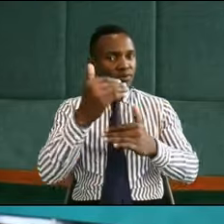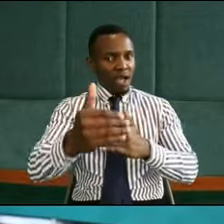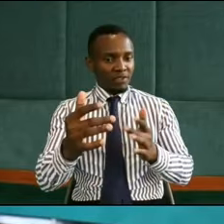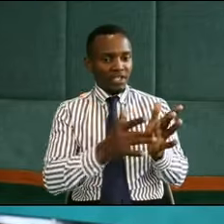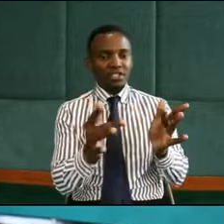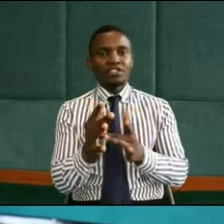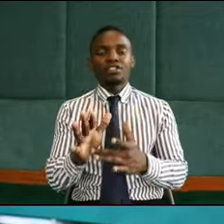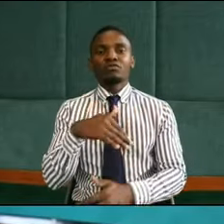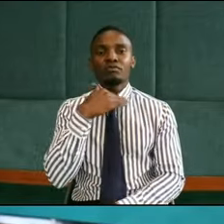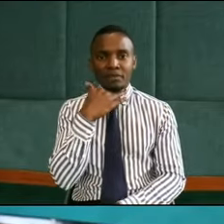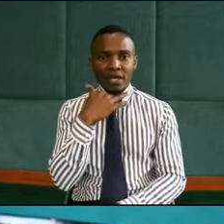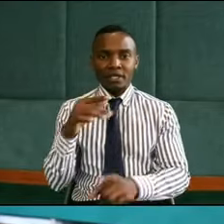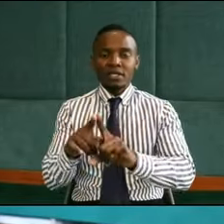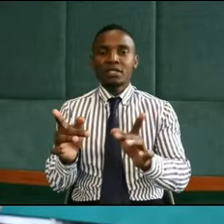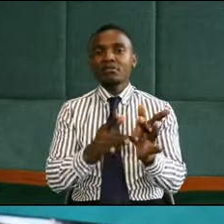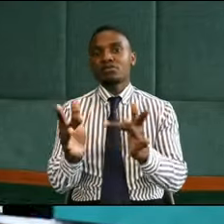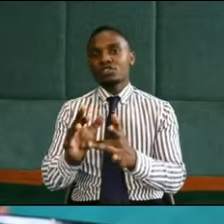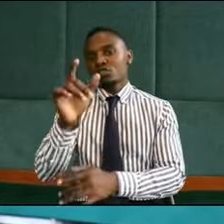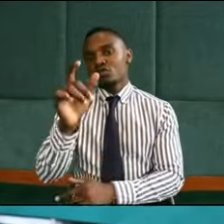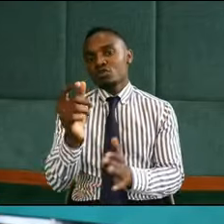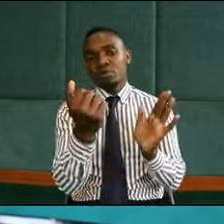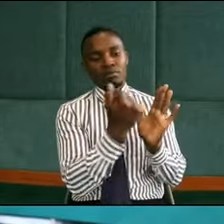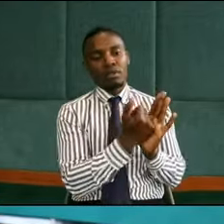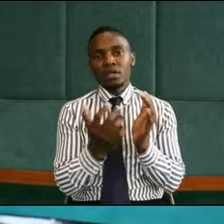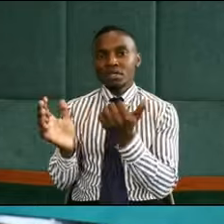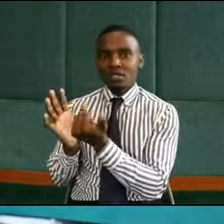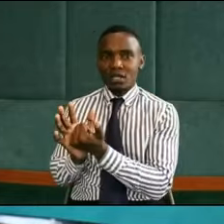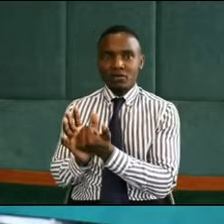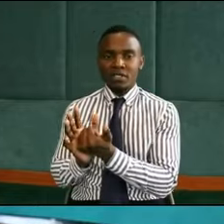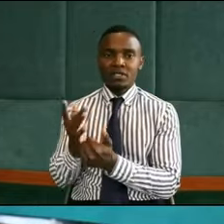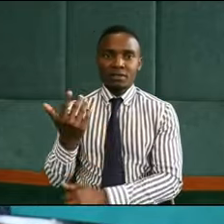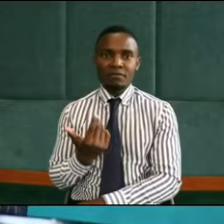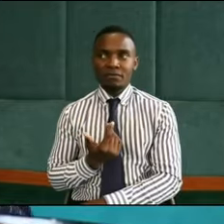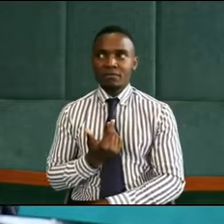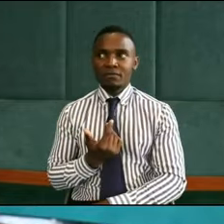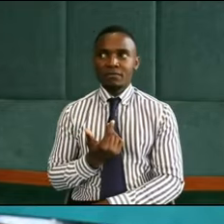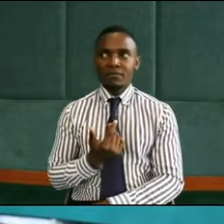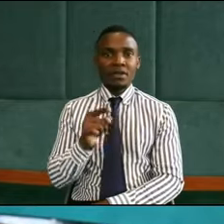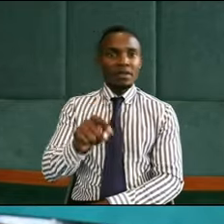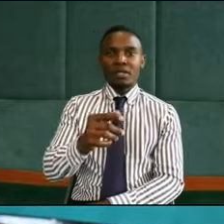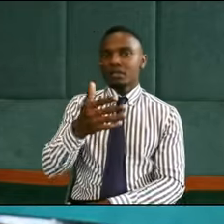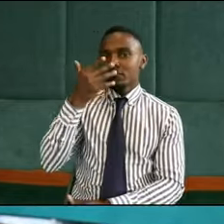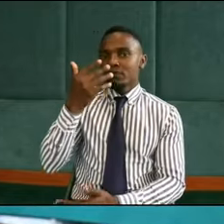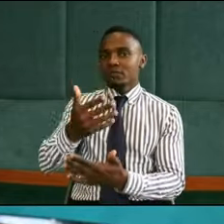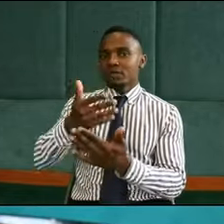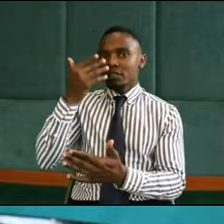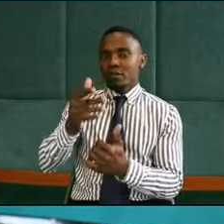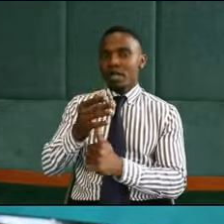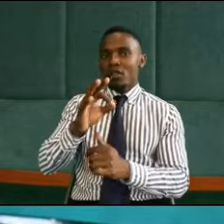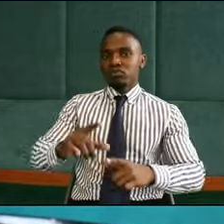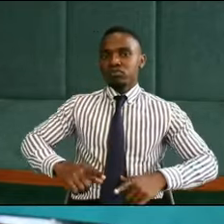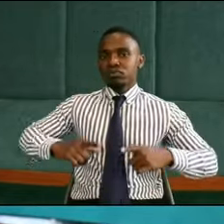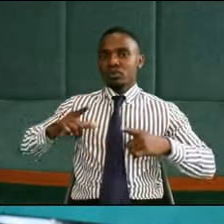to rise from the tomb. The fragrance was his life. The fragrance of his life was